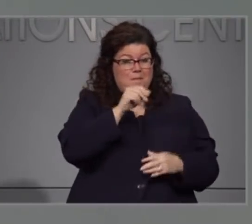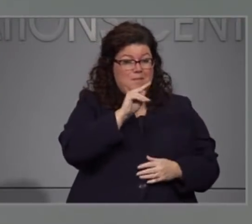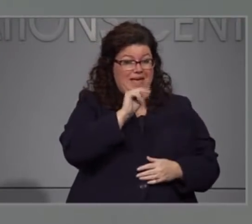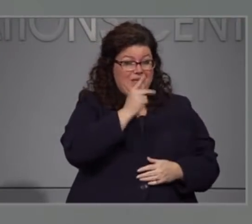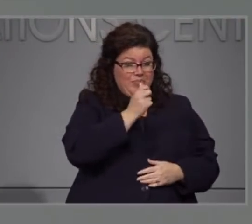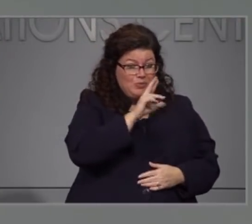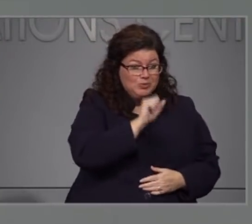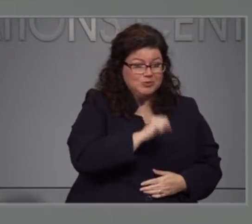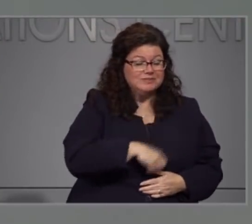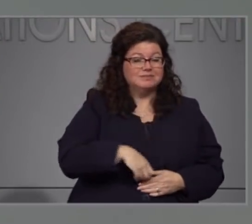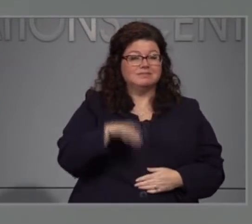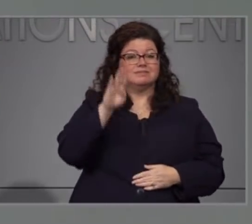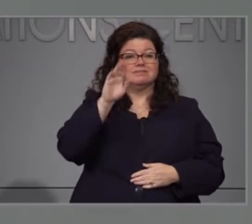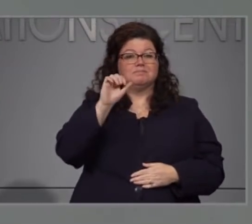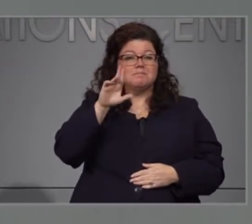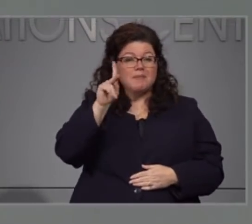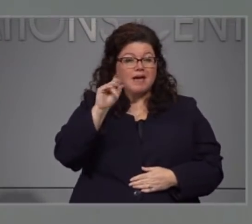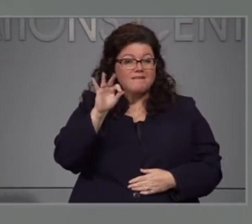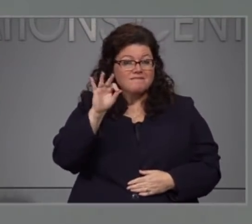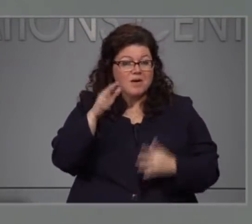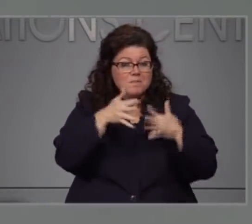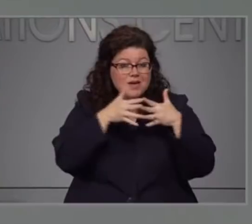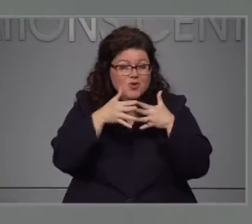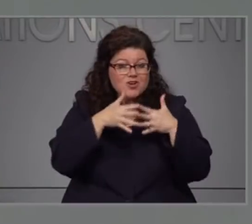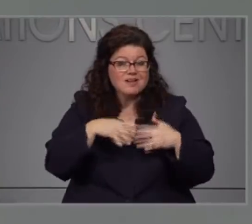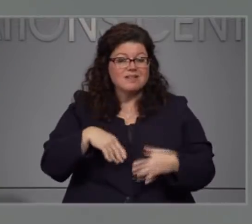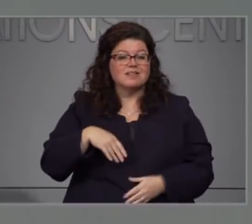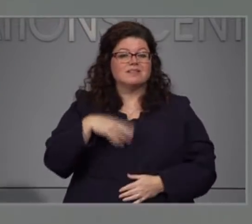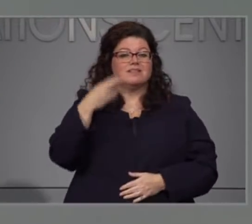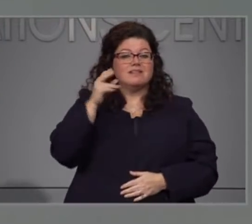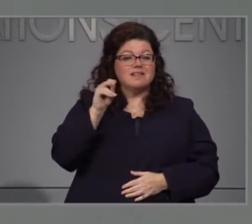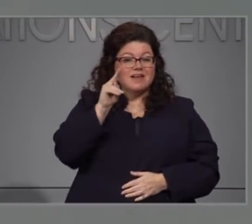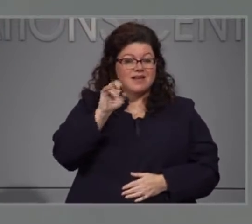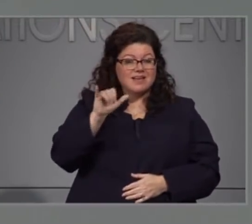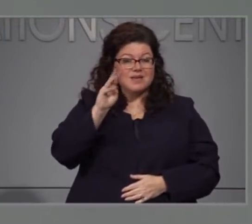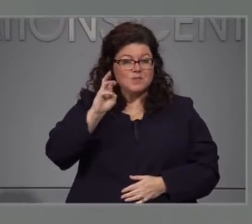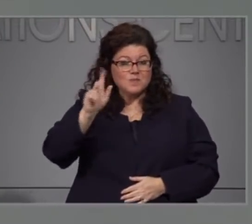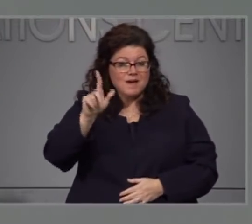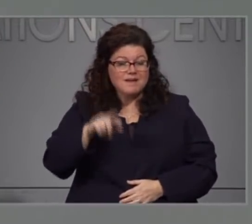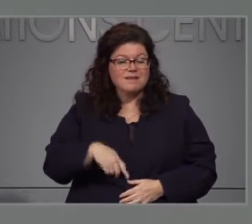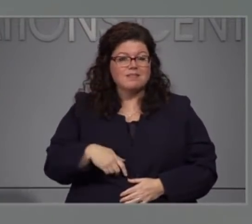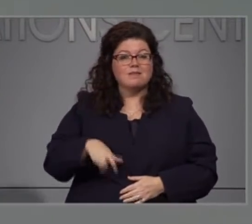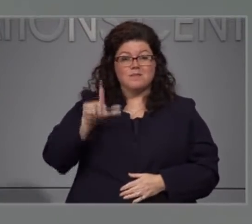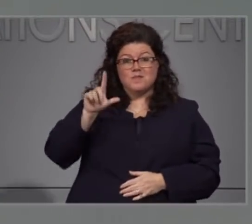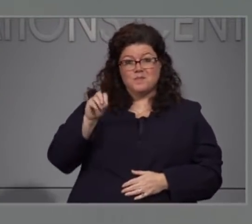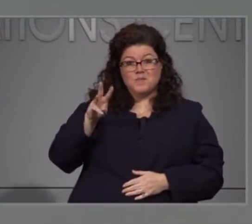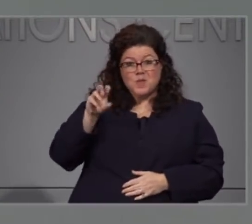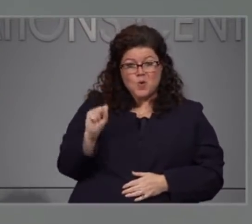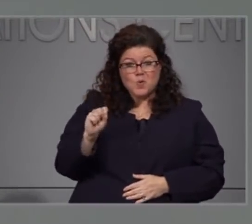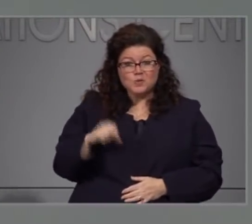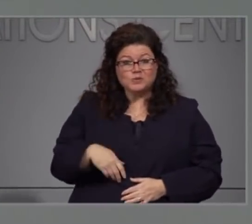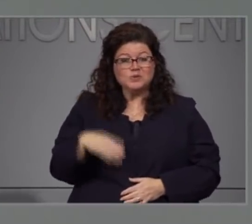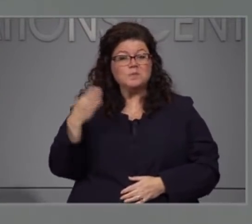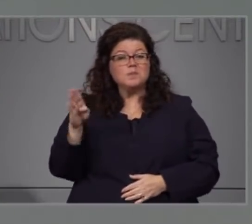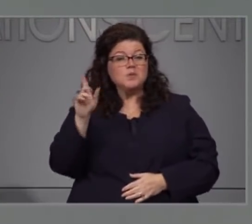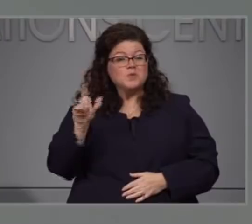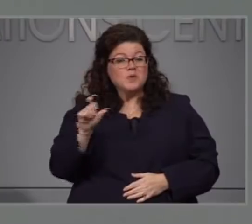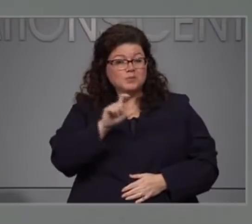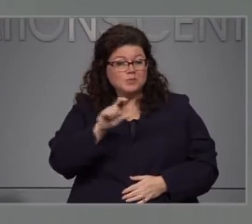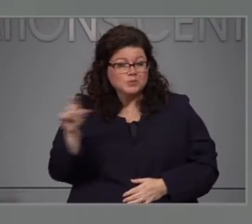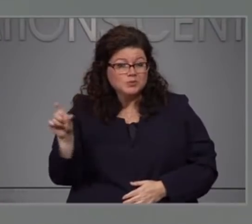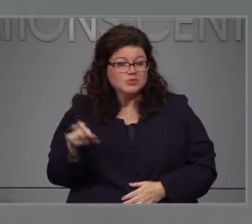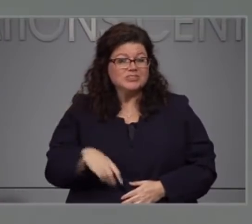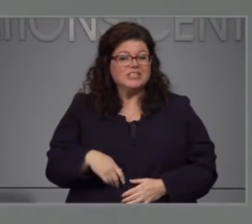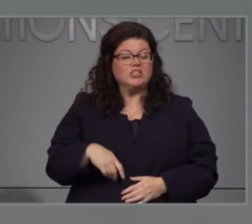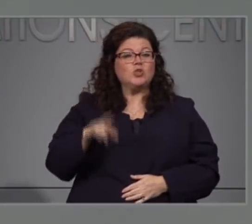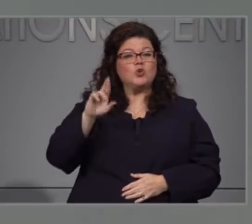of America, Honeywell, Lowe's, Blue Cross Blue Shield, Red Ventures, and